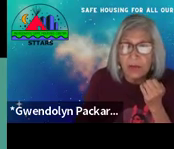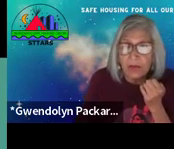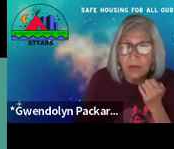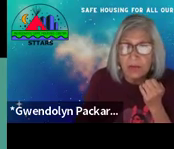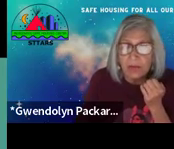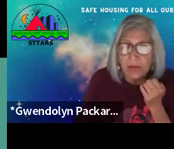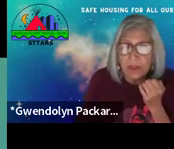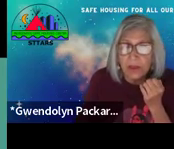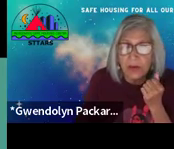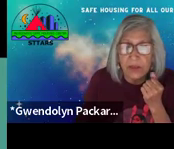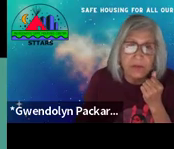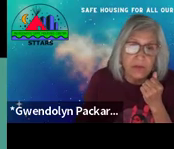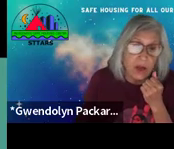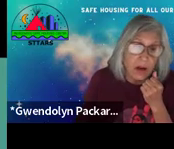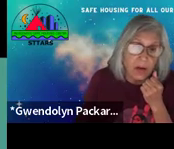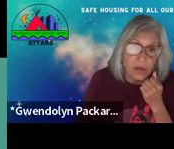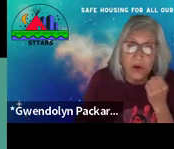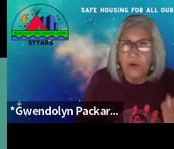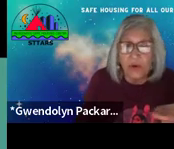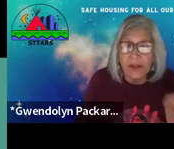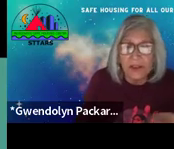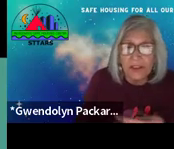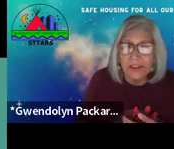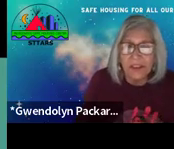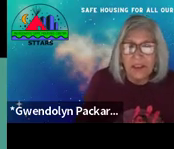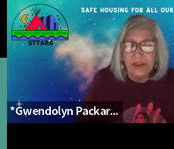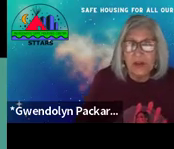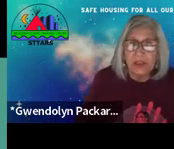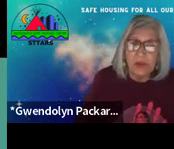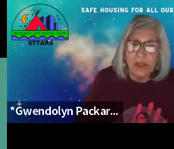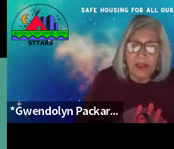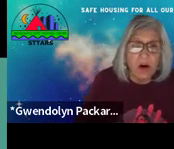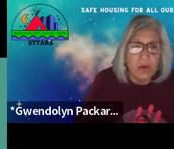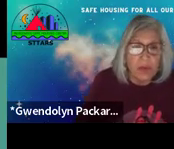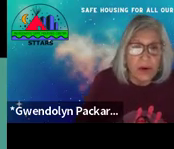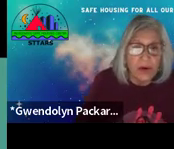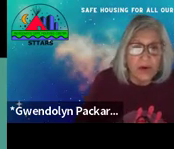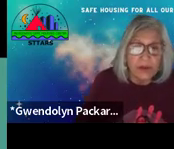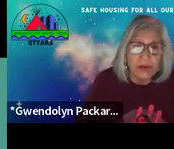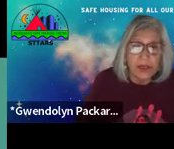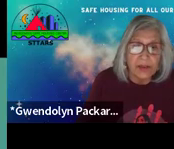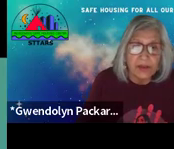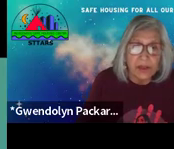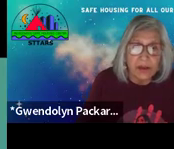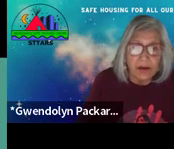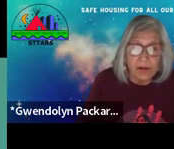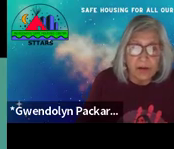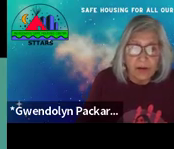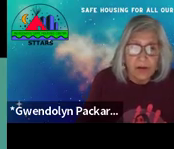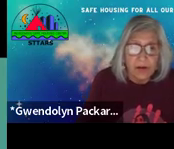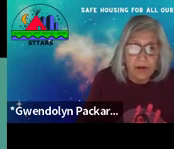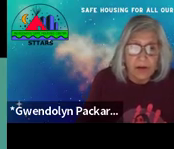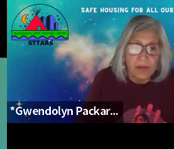or, to work readiness, so to speak, to help prepare her to get into the